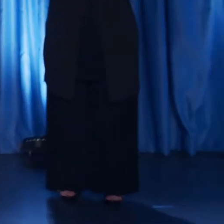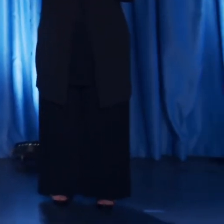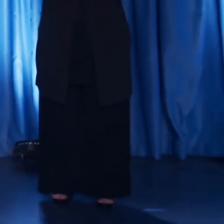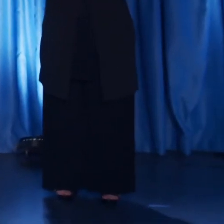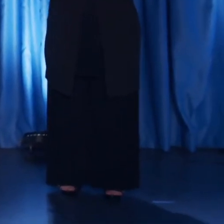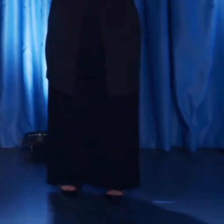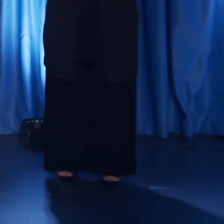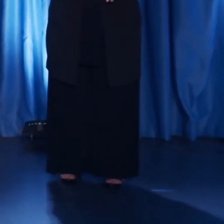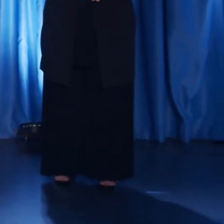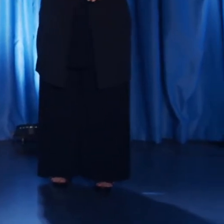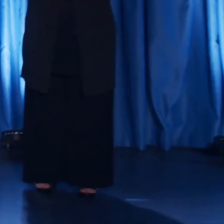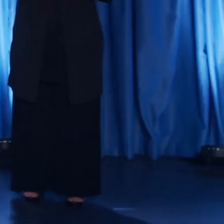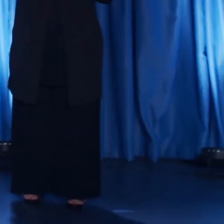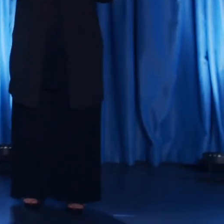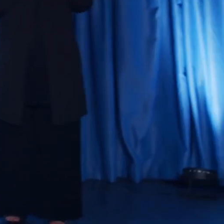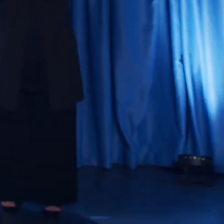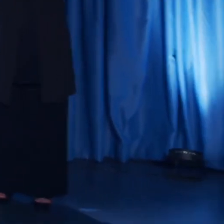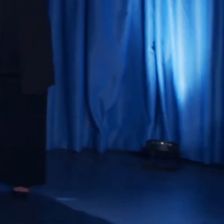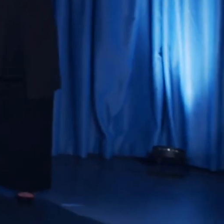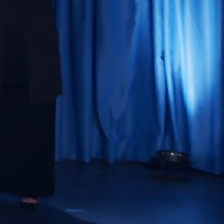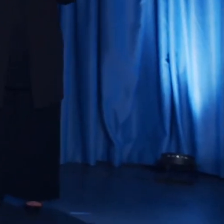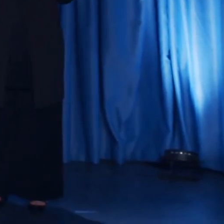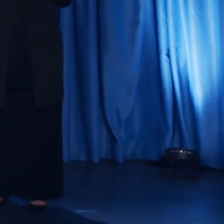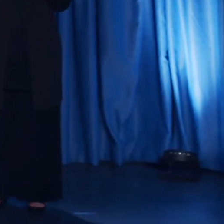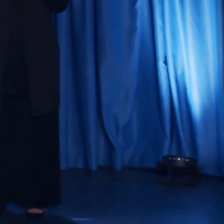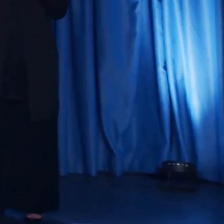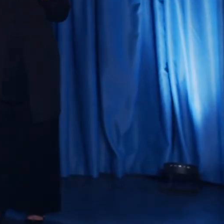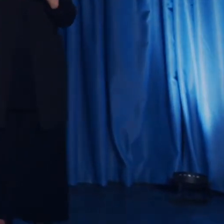What's going down in those